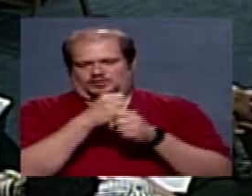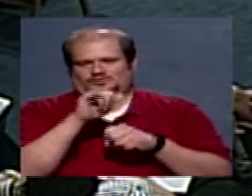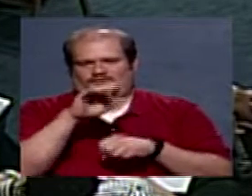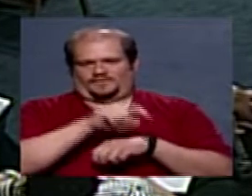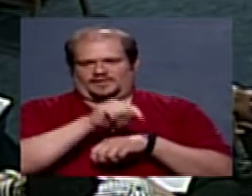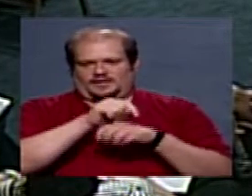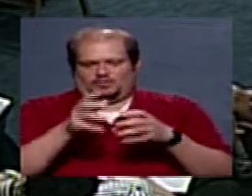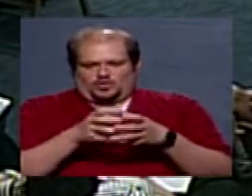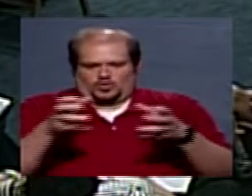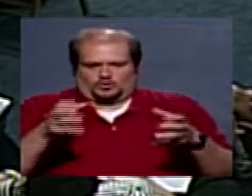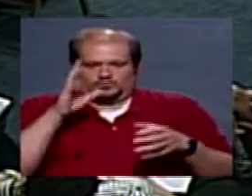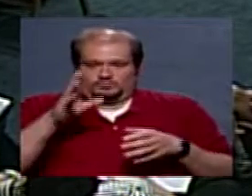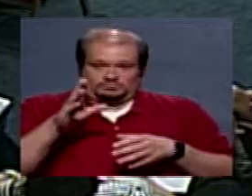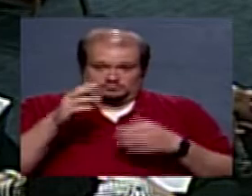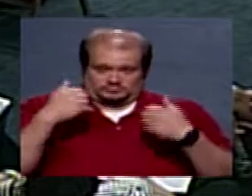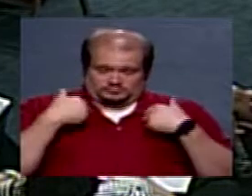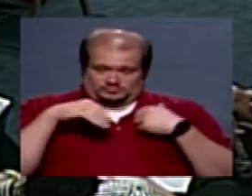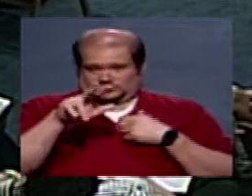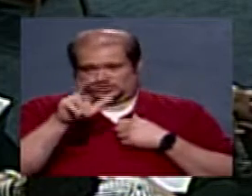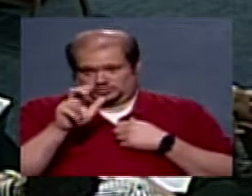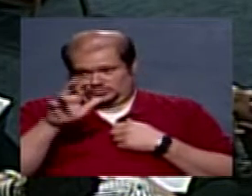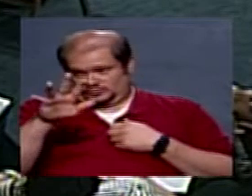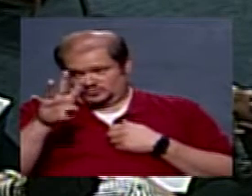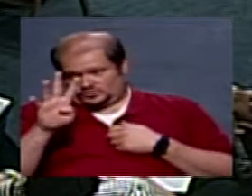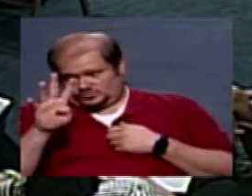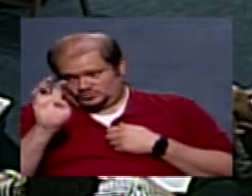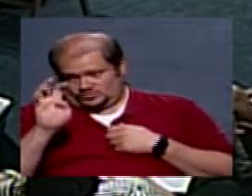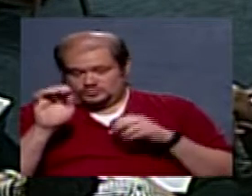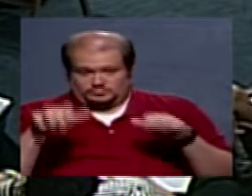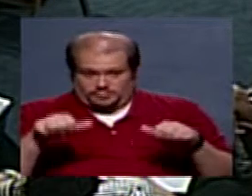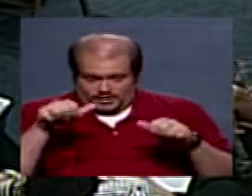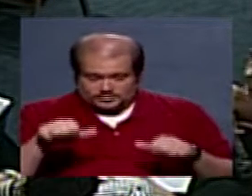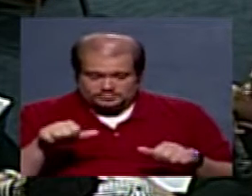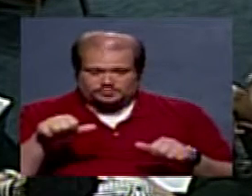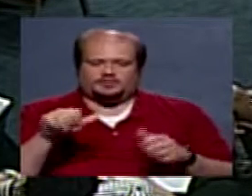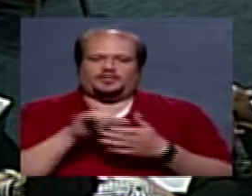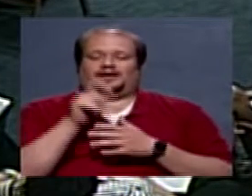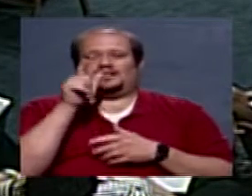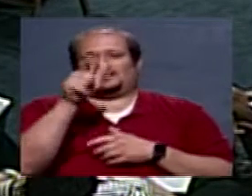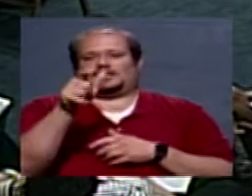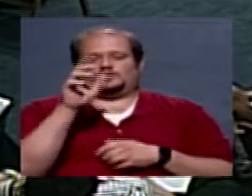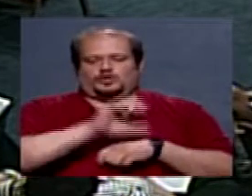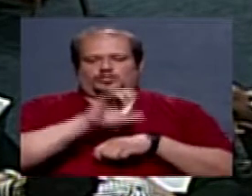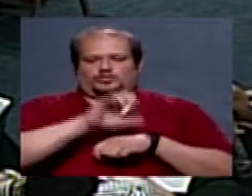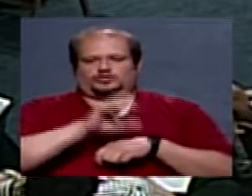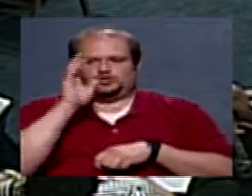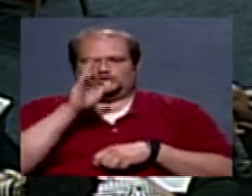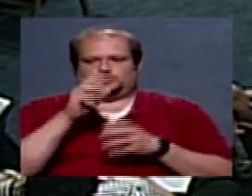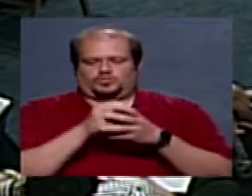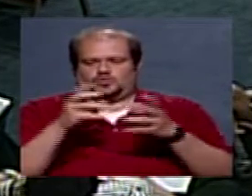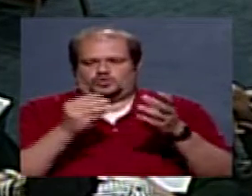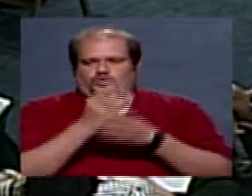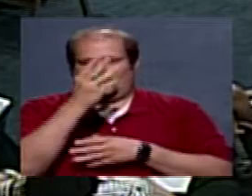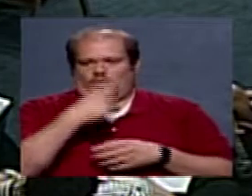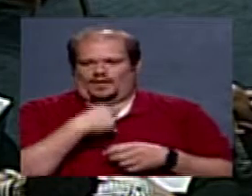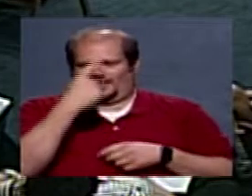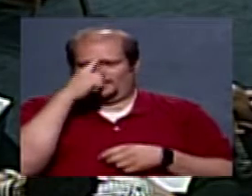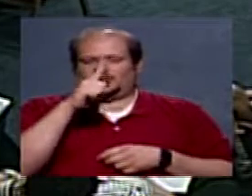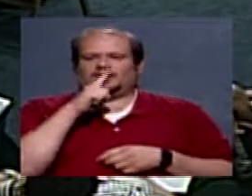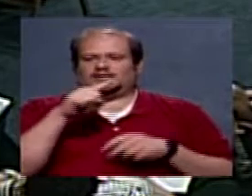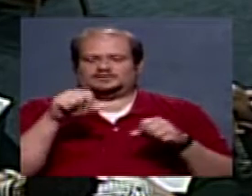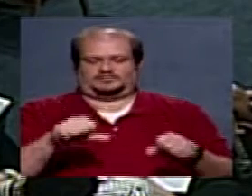temple grows, are we going to have 300, 400? Is it possible that down the road that the church could grow? I think it is